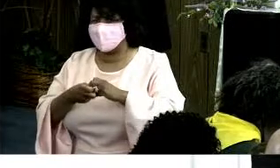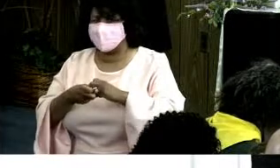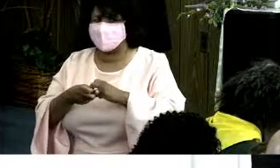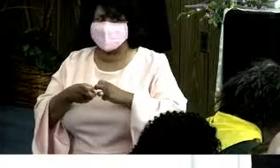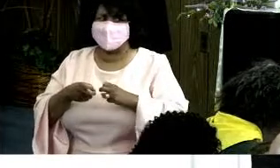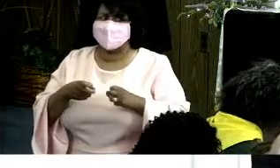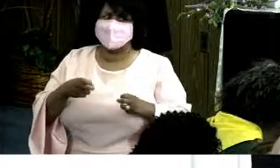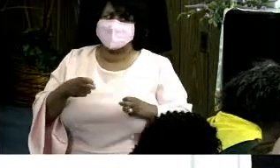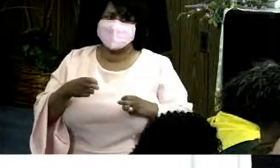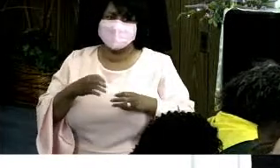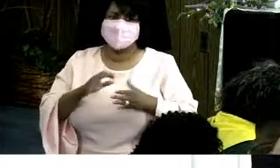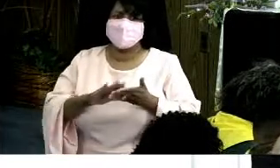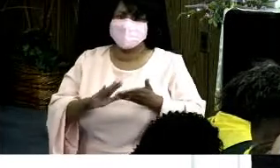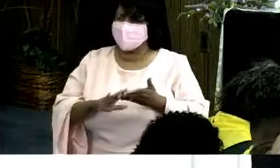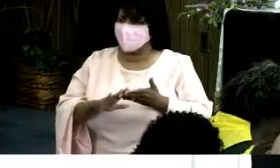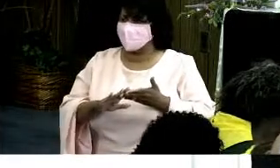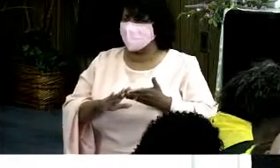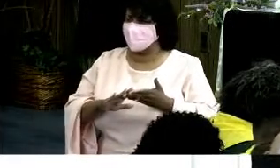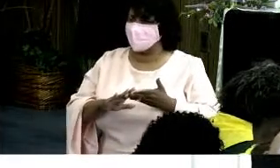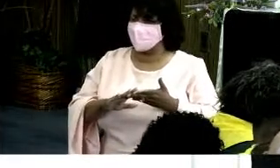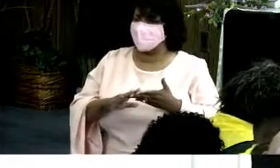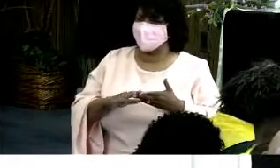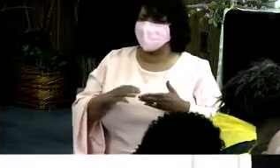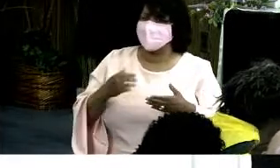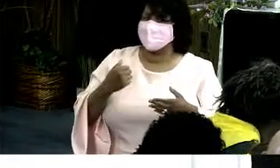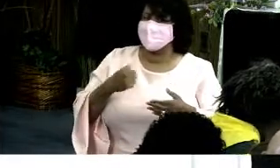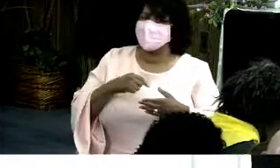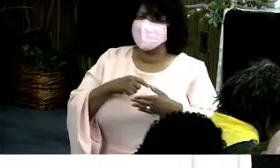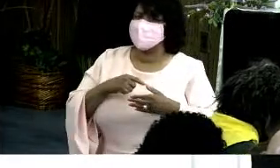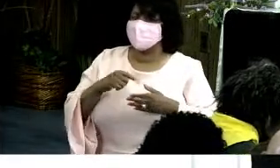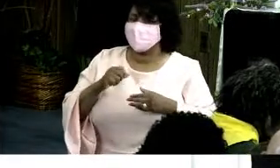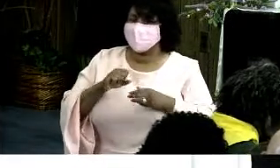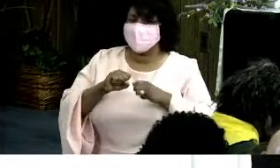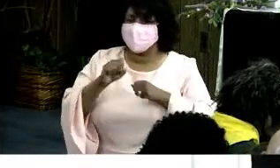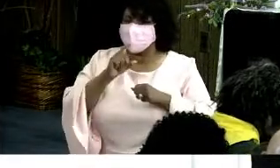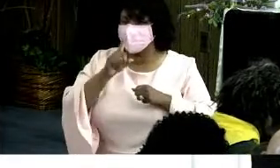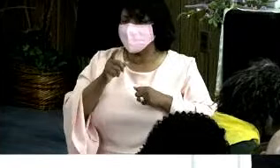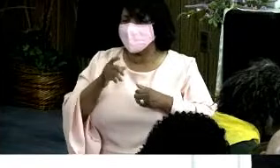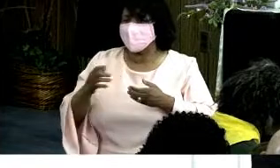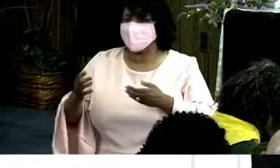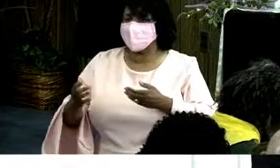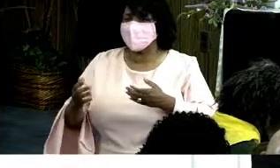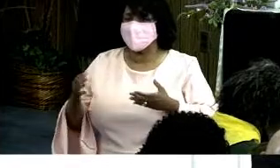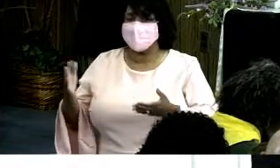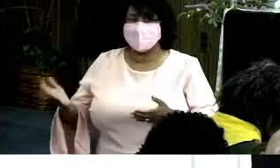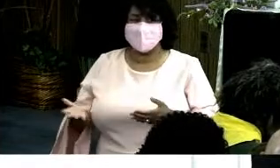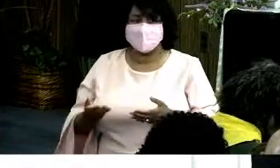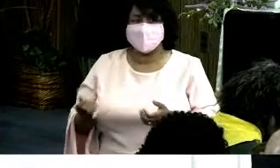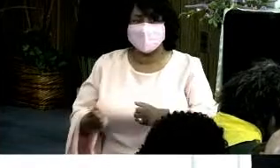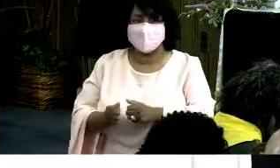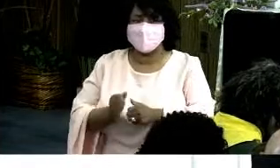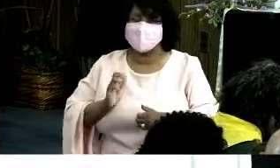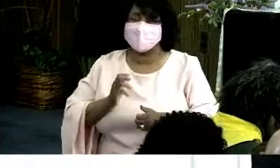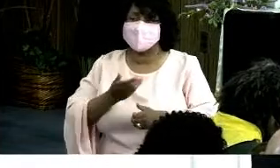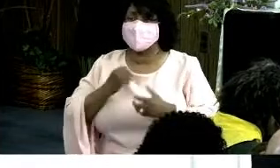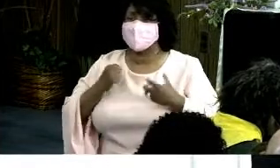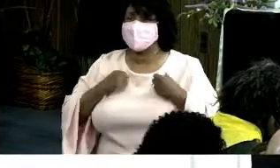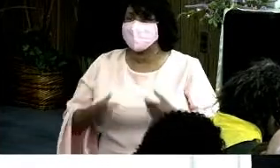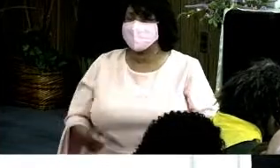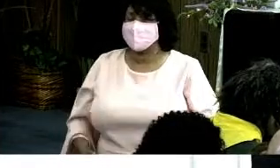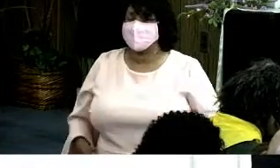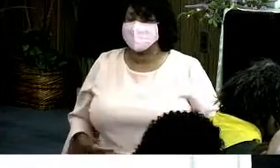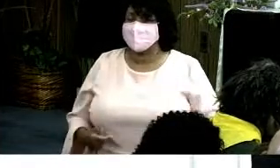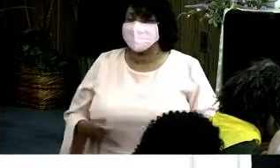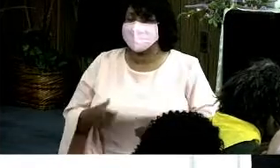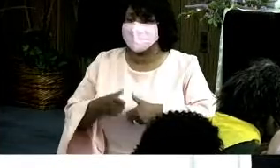know, so that we can be well with you and well, let it be well with our soul. And Lord, even